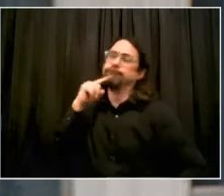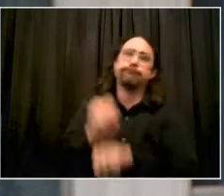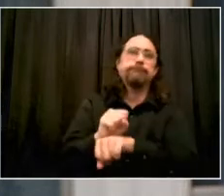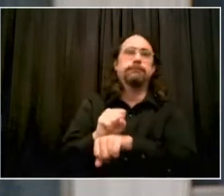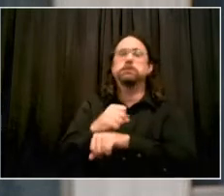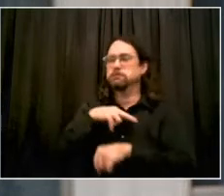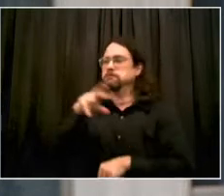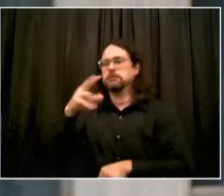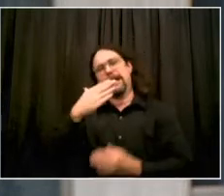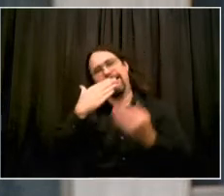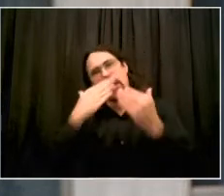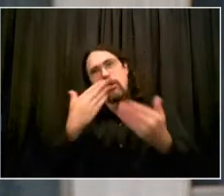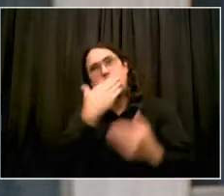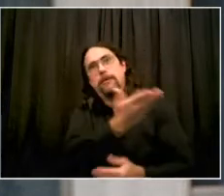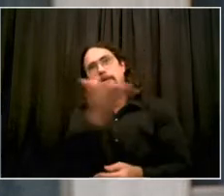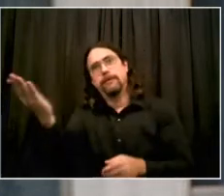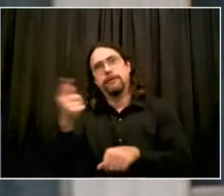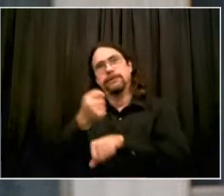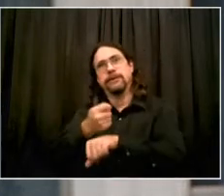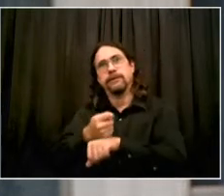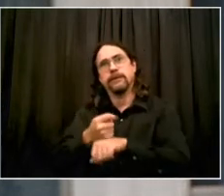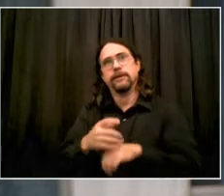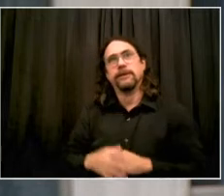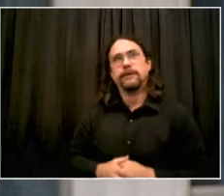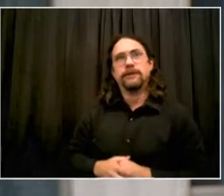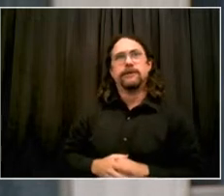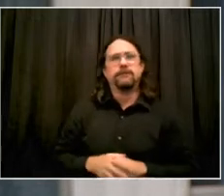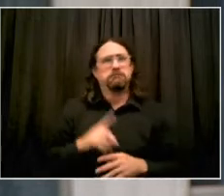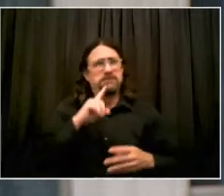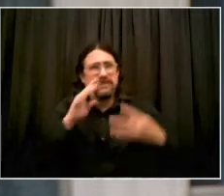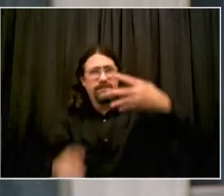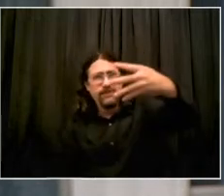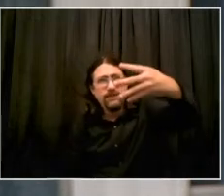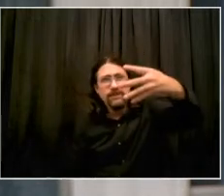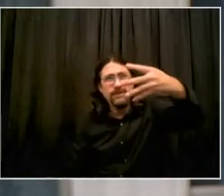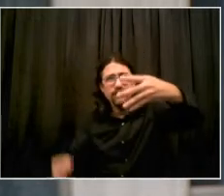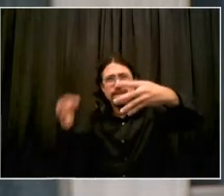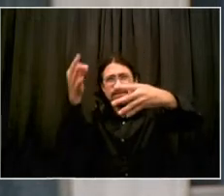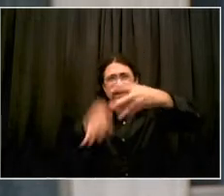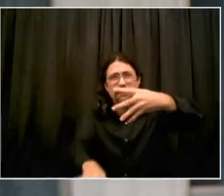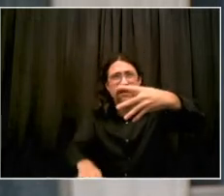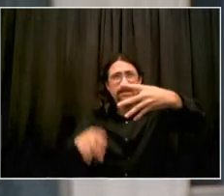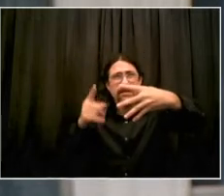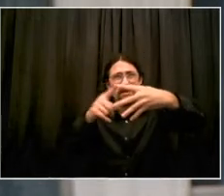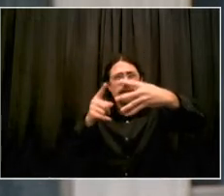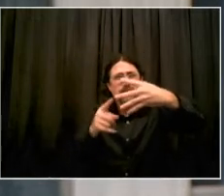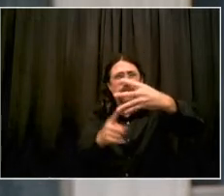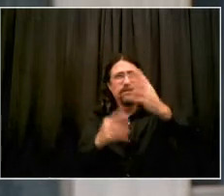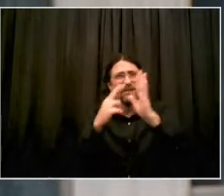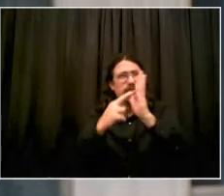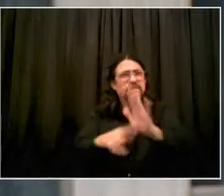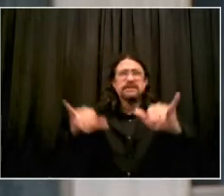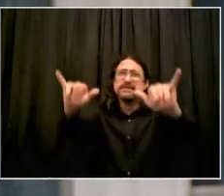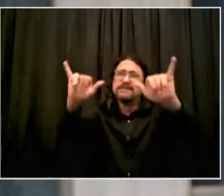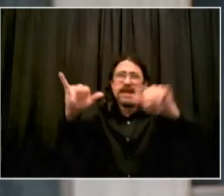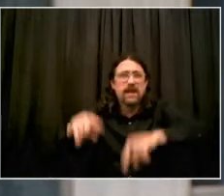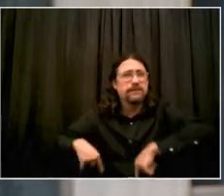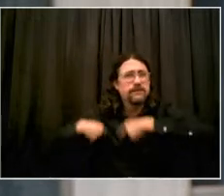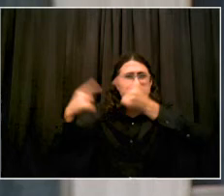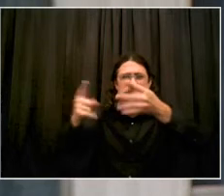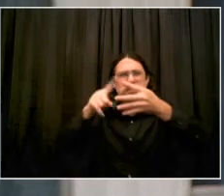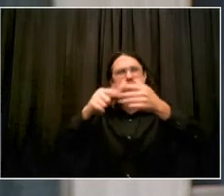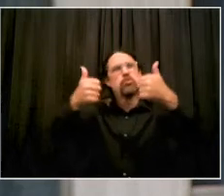can take, the core 4. Stay home if you're sick. Keep physical distance between yourself and others and limit